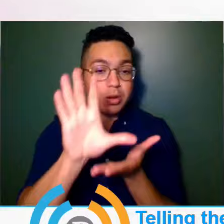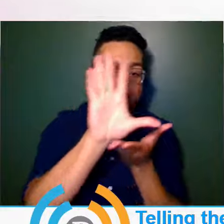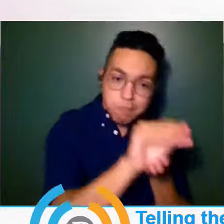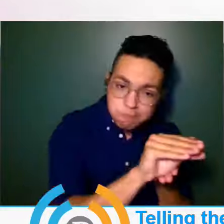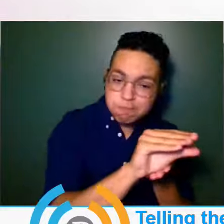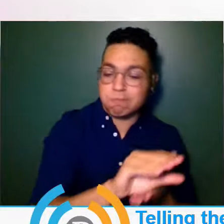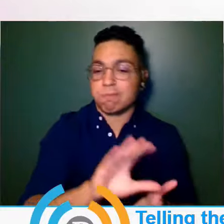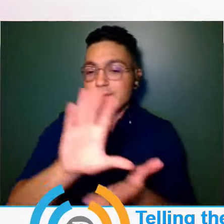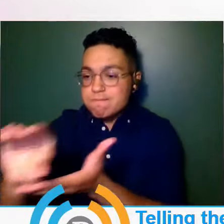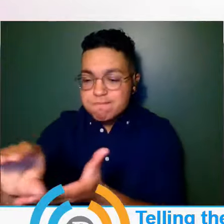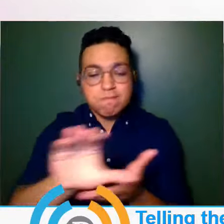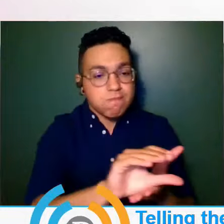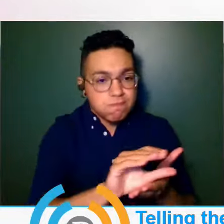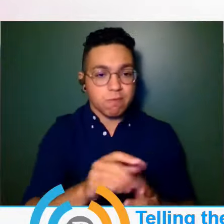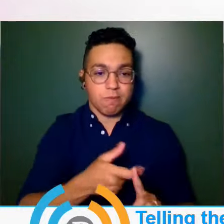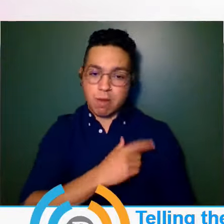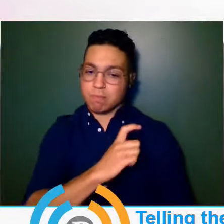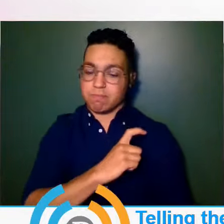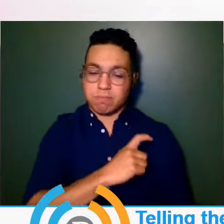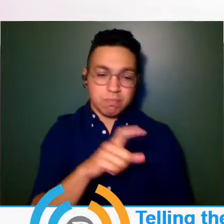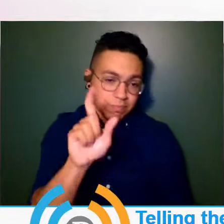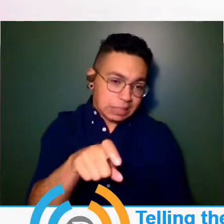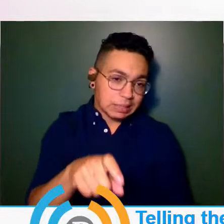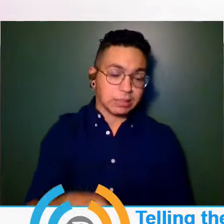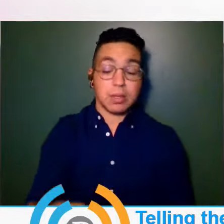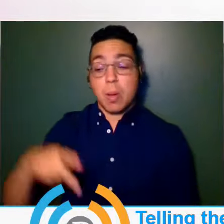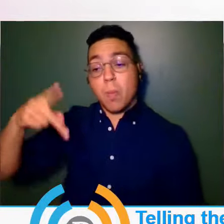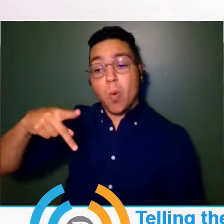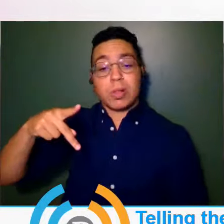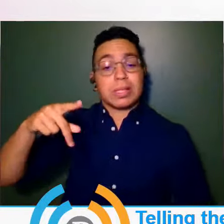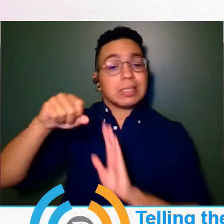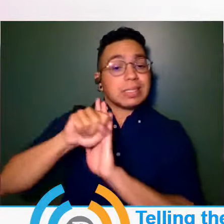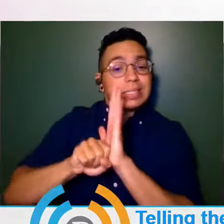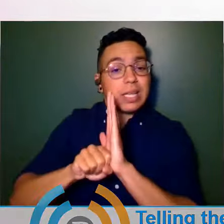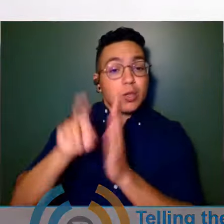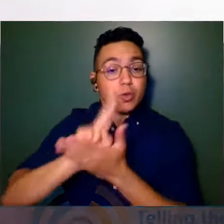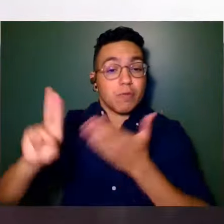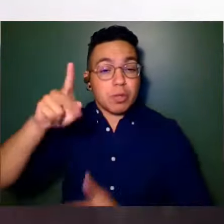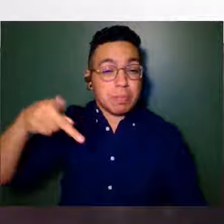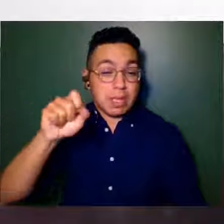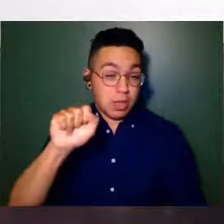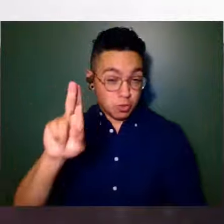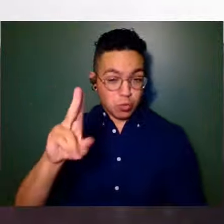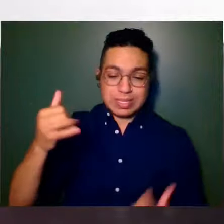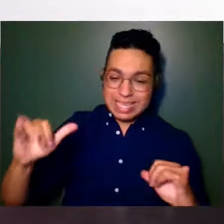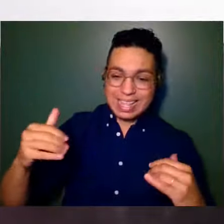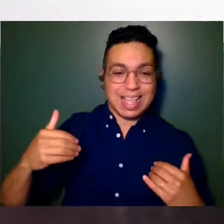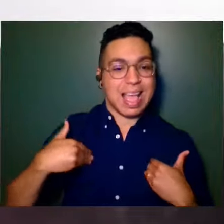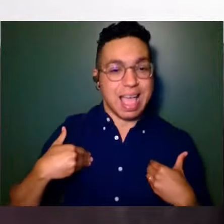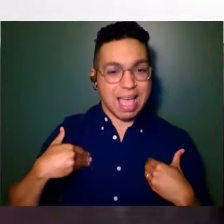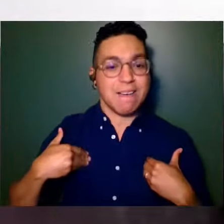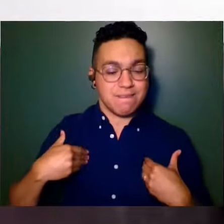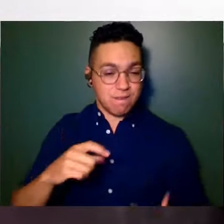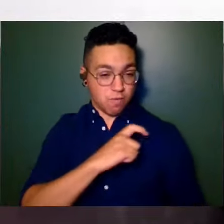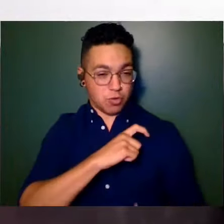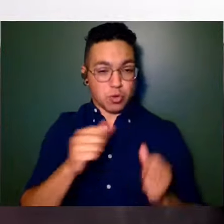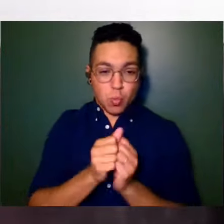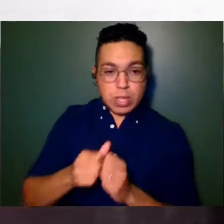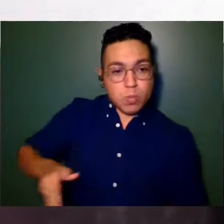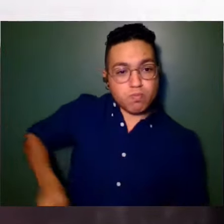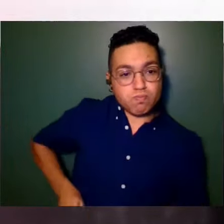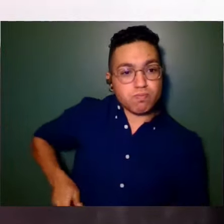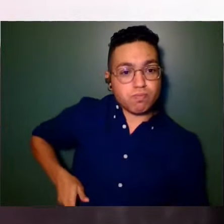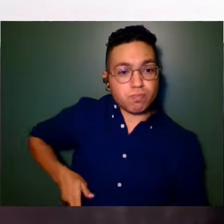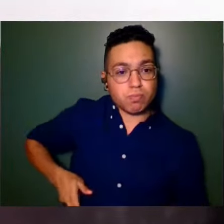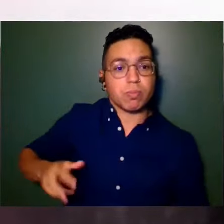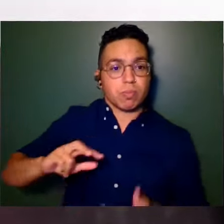The Portland State University, they still have an armed campus. Actually, when I was